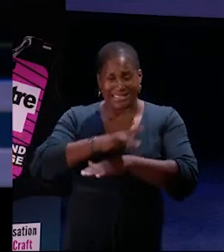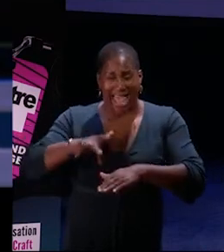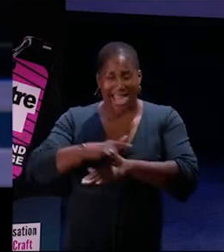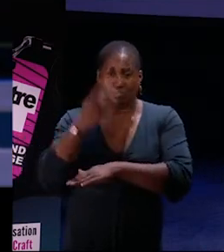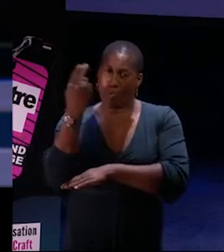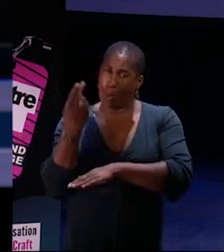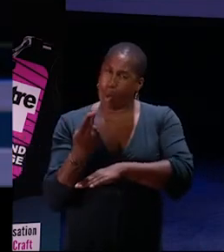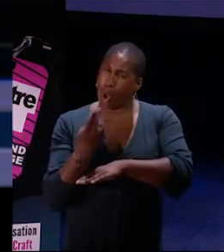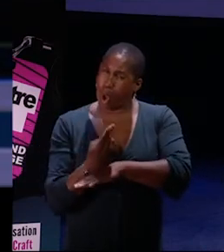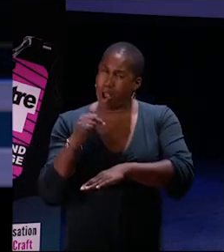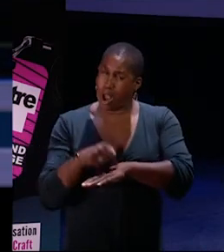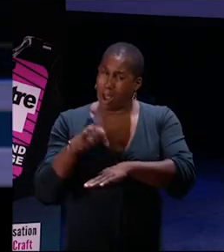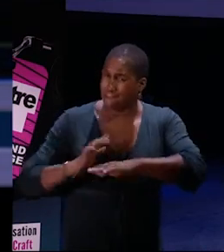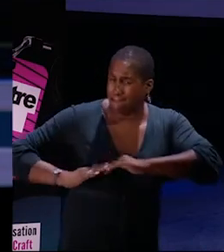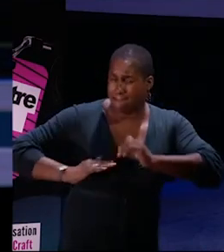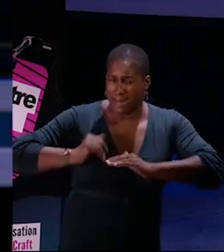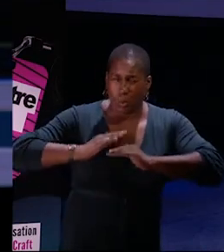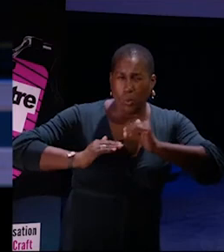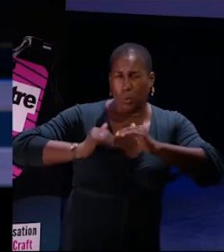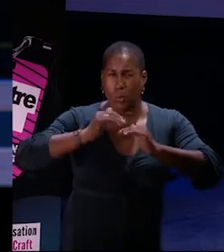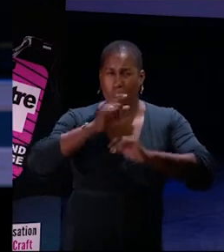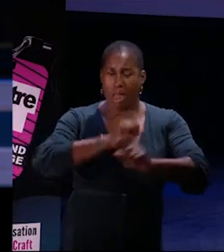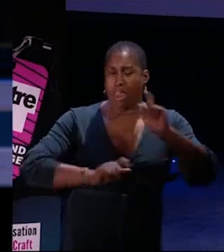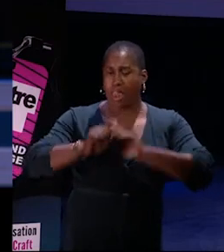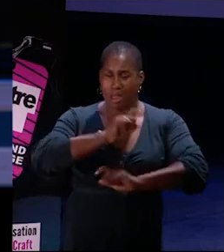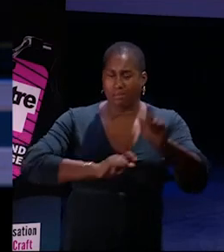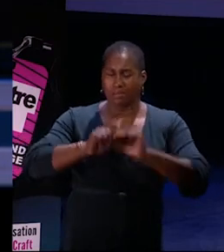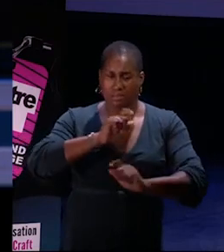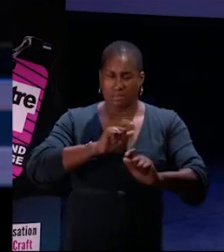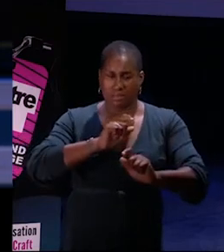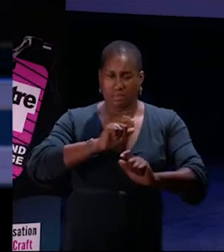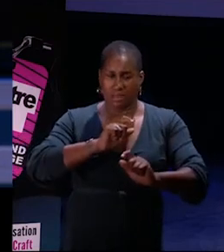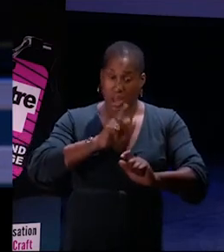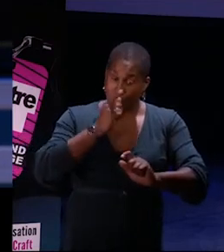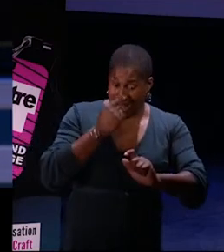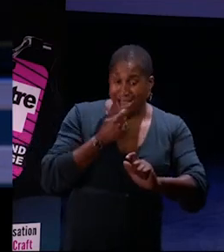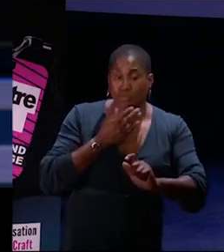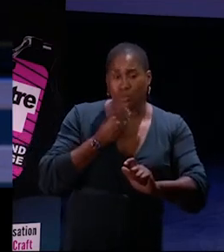eyes. Build your own colour palettes, but do that work with the technology, but don't be led by the technology.